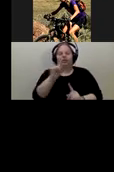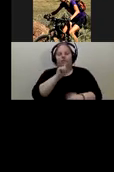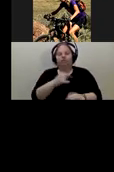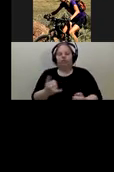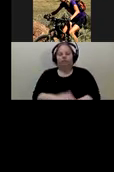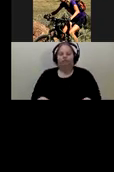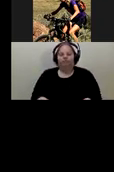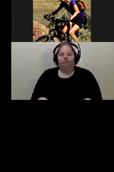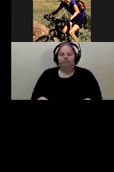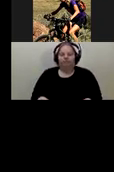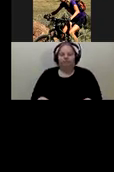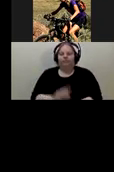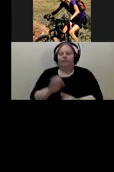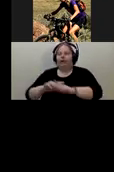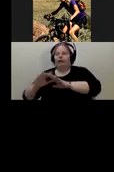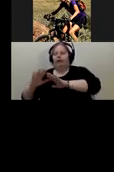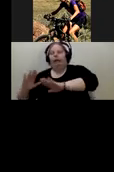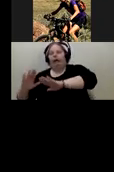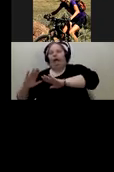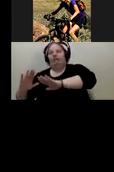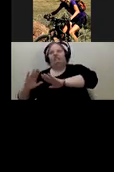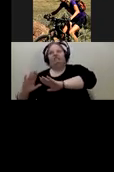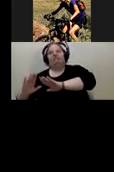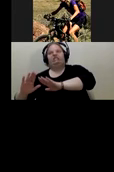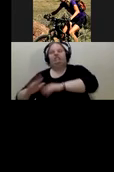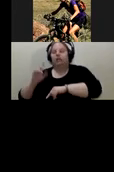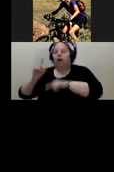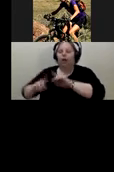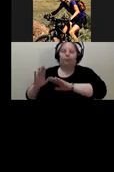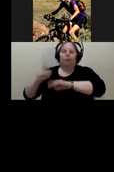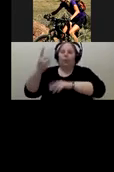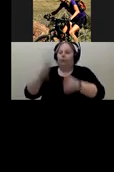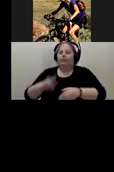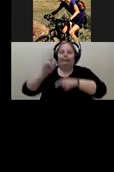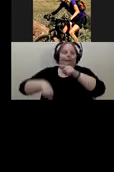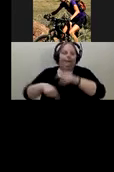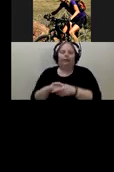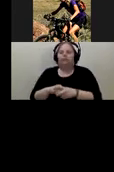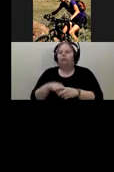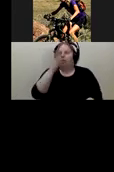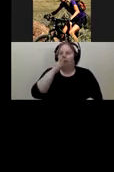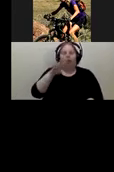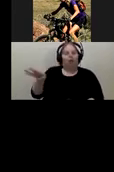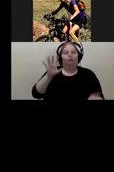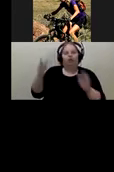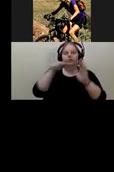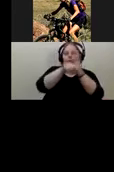Wouldn't be able to push him over, can't push him over, don't push. I could never push the one person. Negligence versus